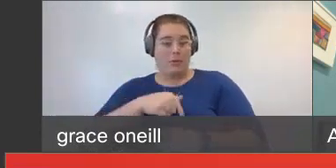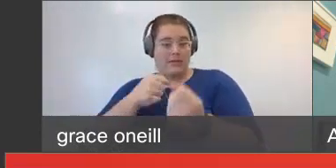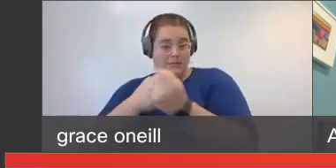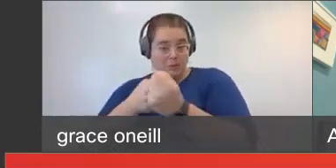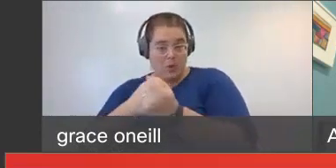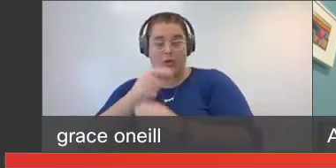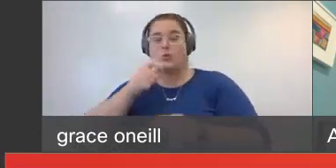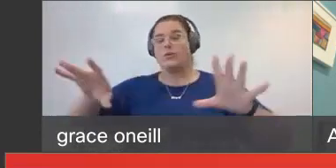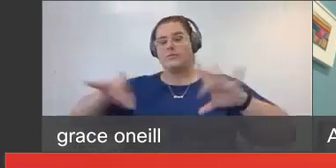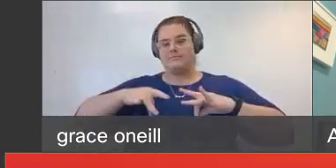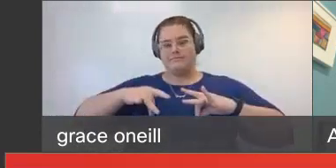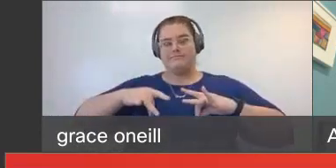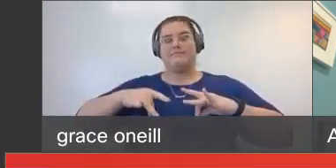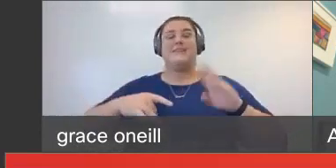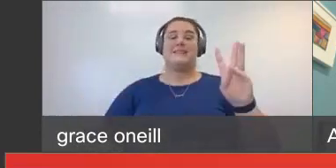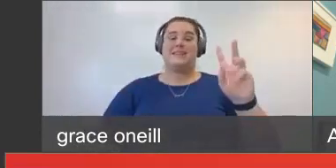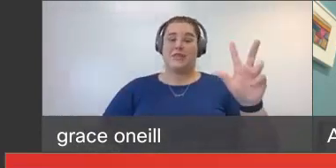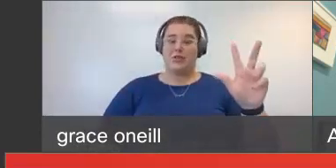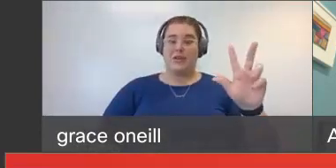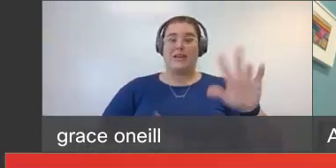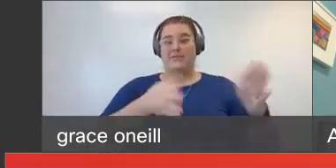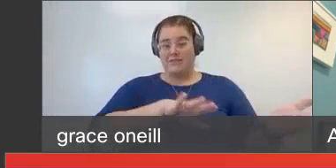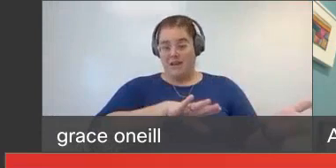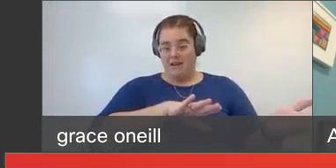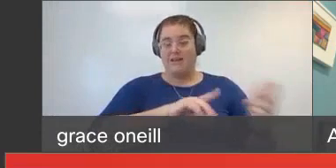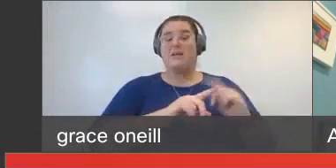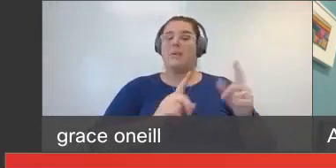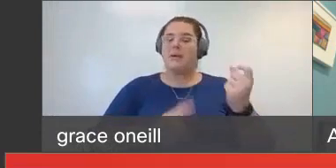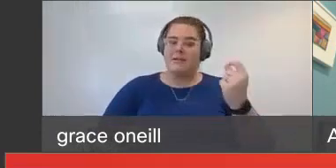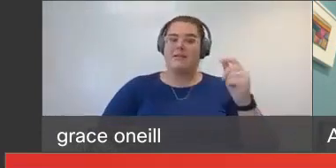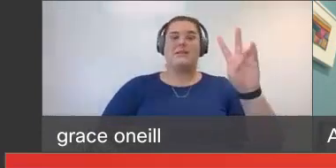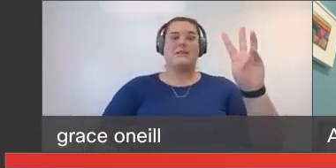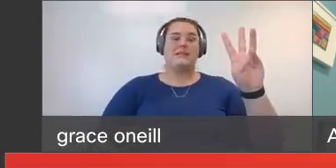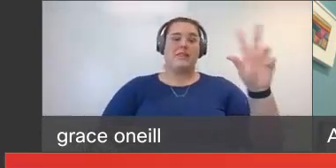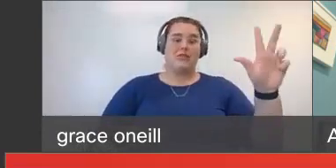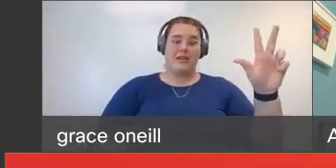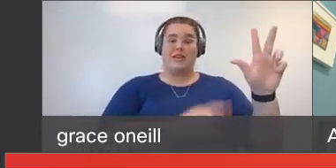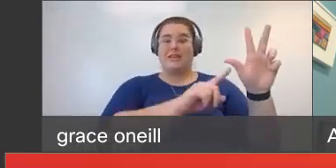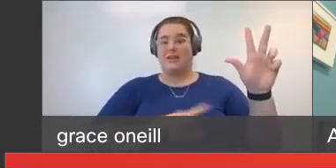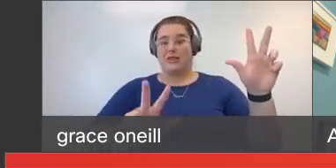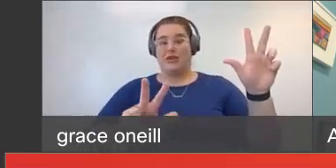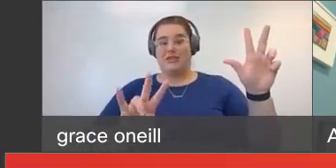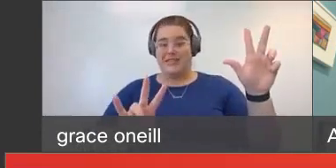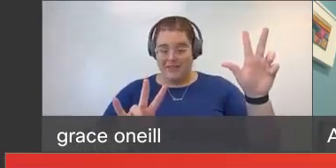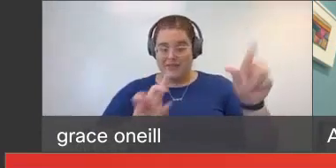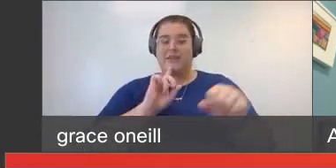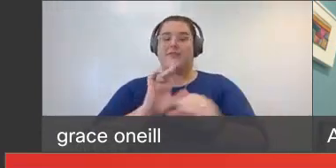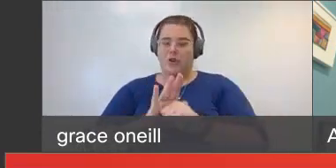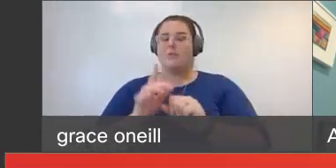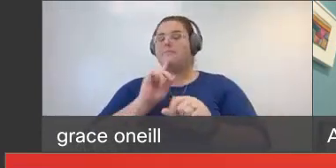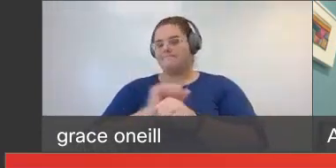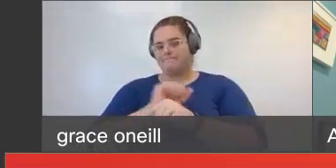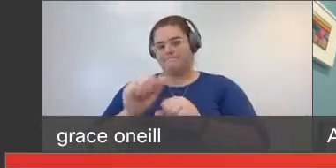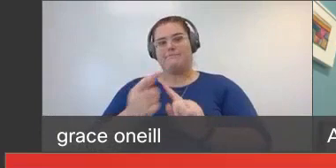had 63 people die, but only 37 of these are confirmed COVID deaths, representing just over 8%